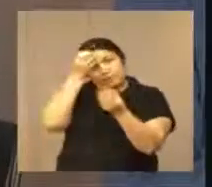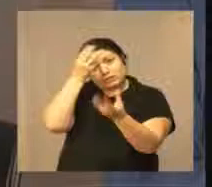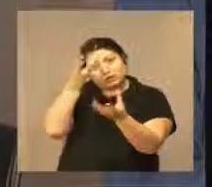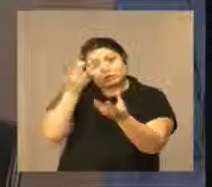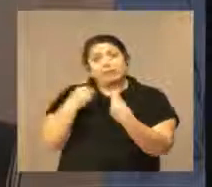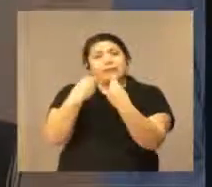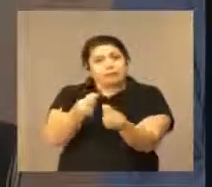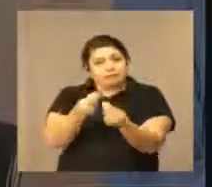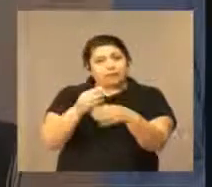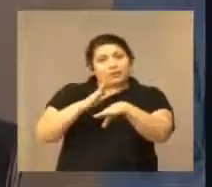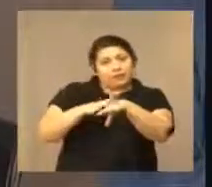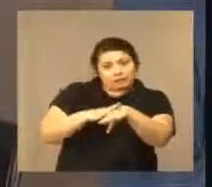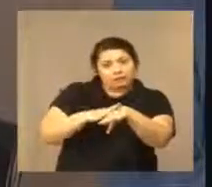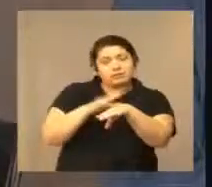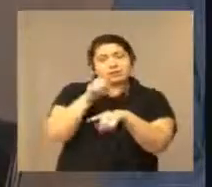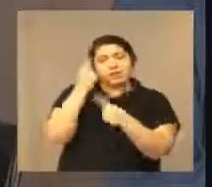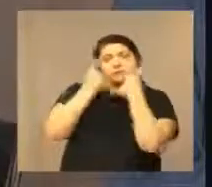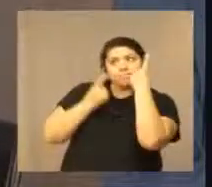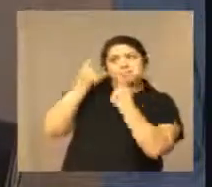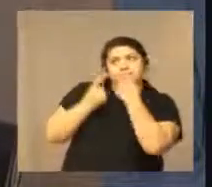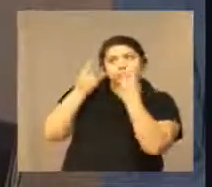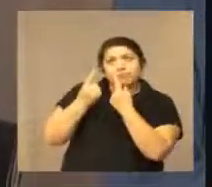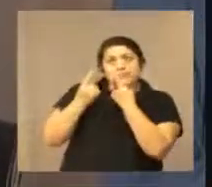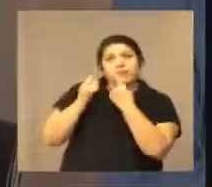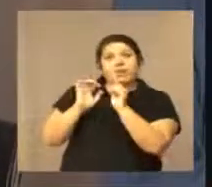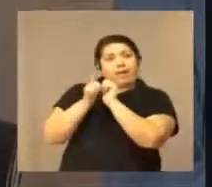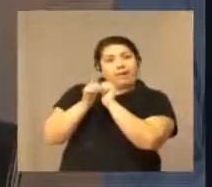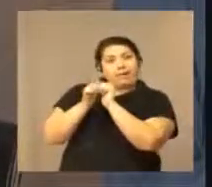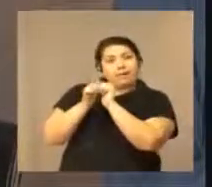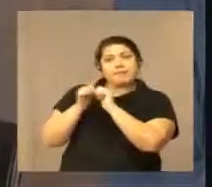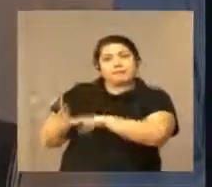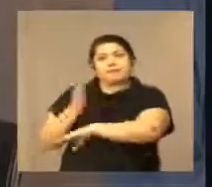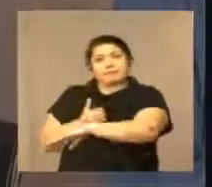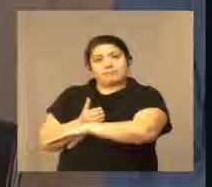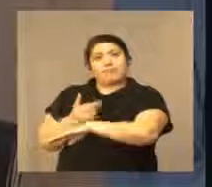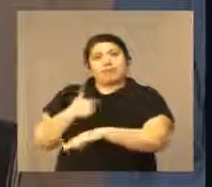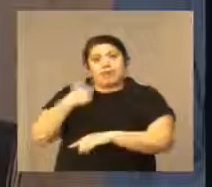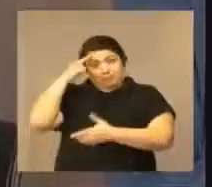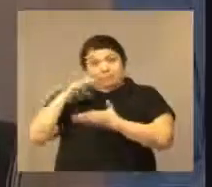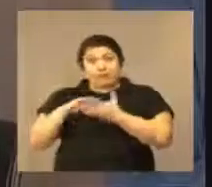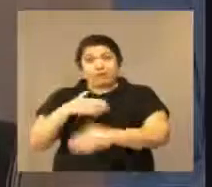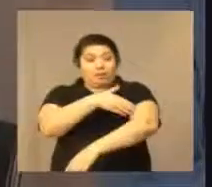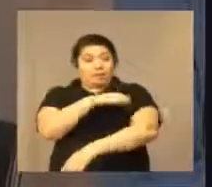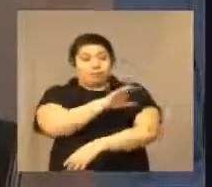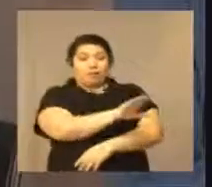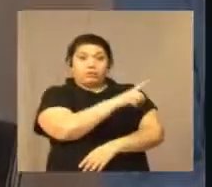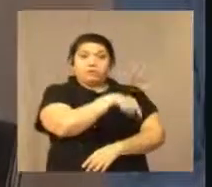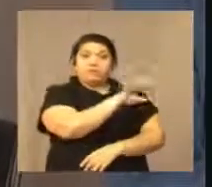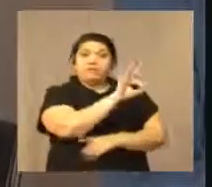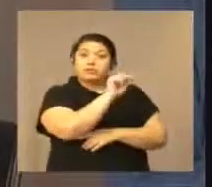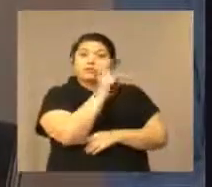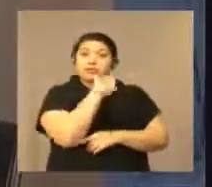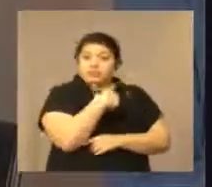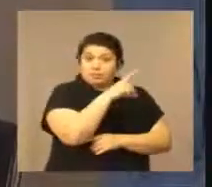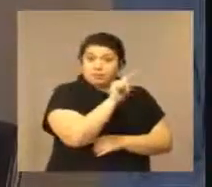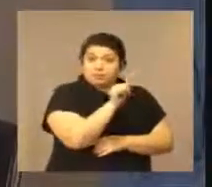guide you and help you on this journey. Empowerment, I believe, for First Nations persons with disabilities